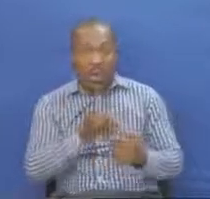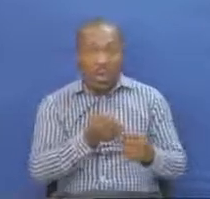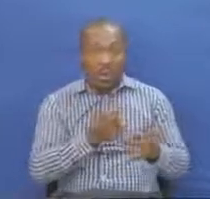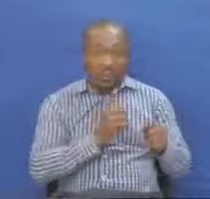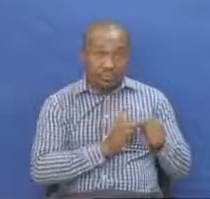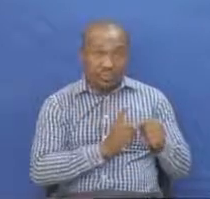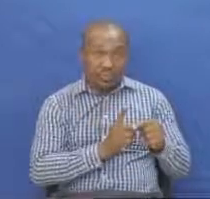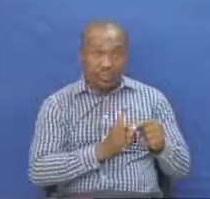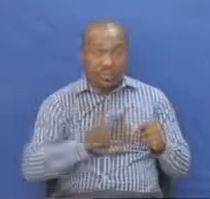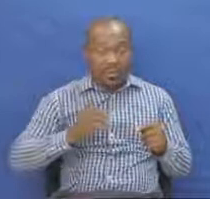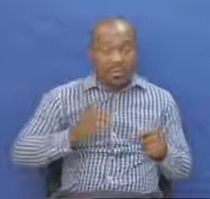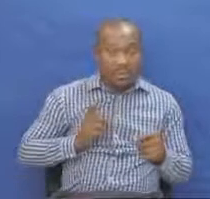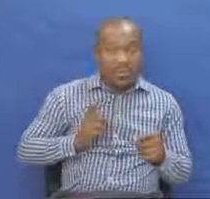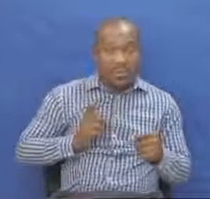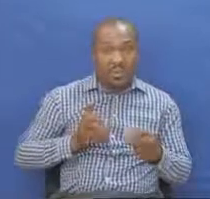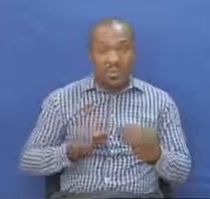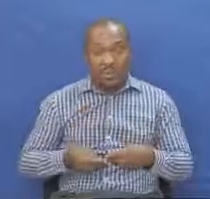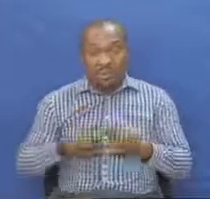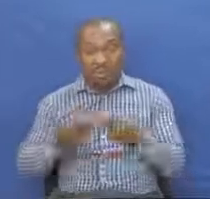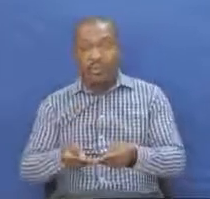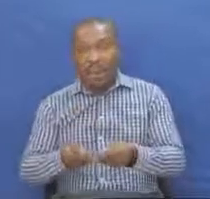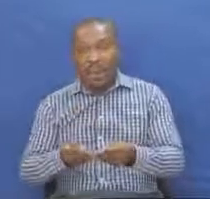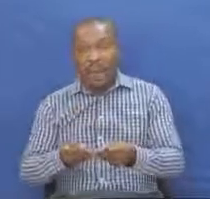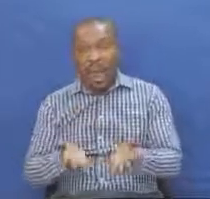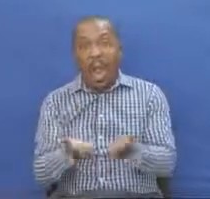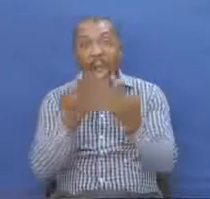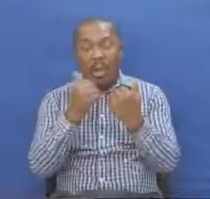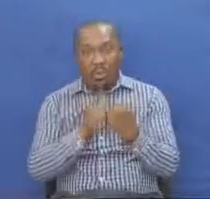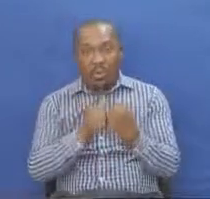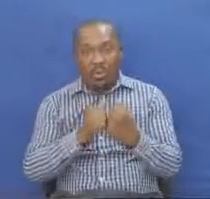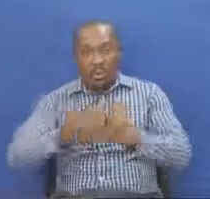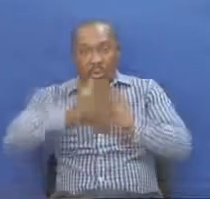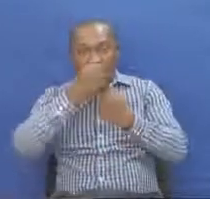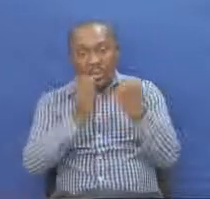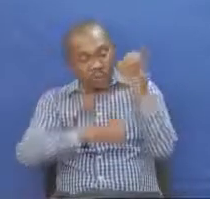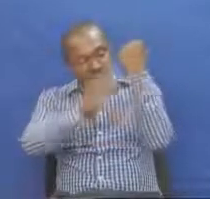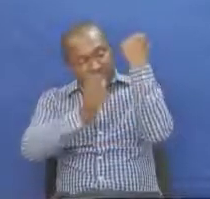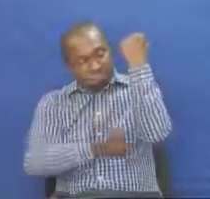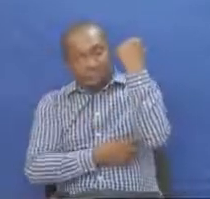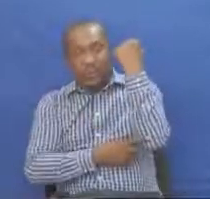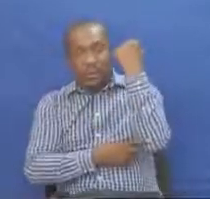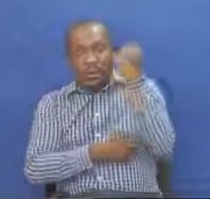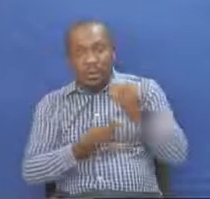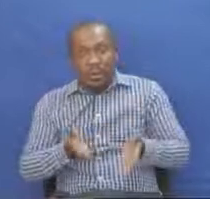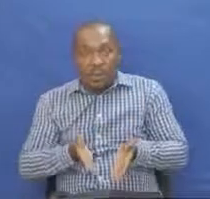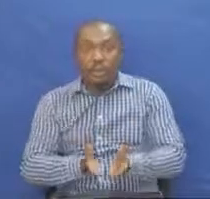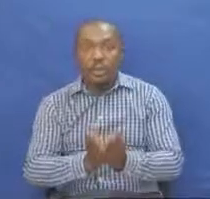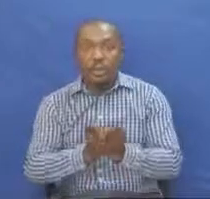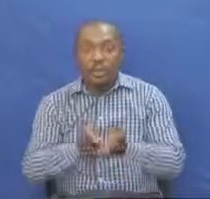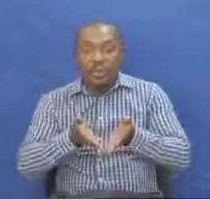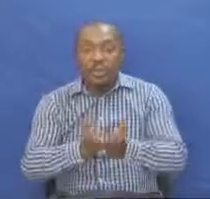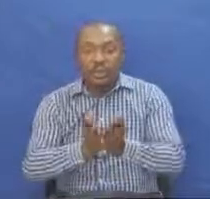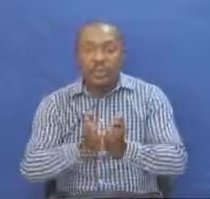same kind. So that is importance of growth in living organism, from the first one up to the fifth